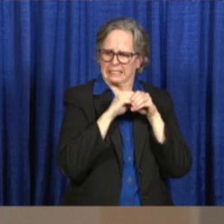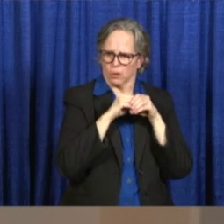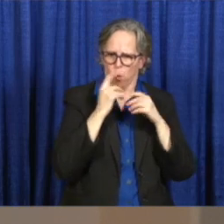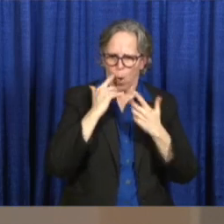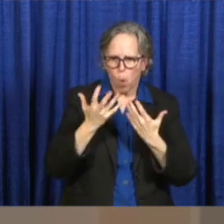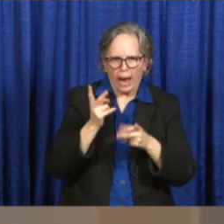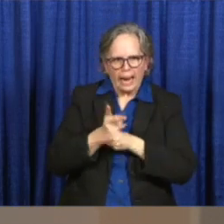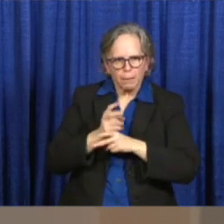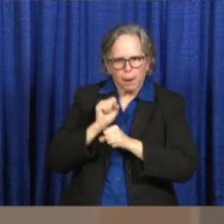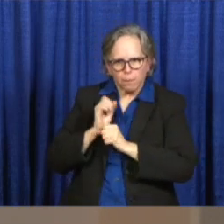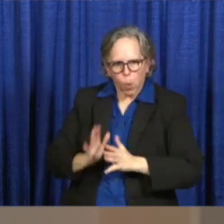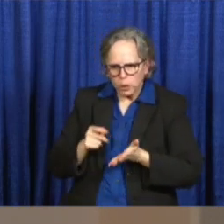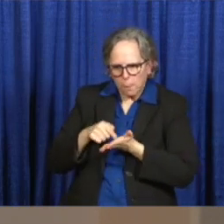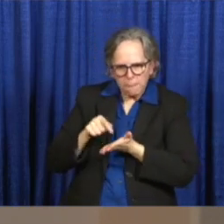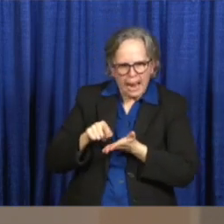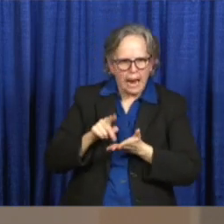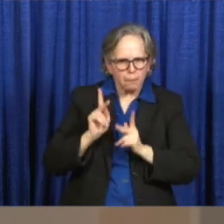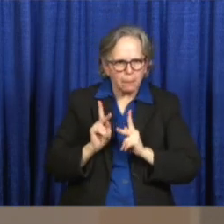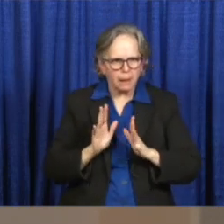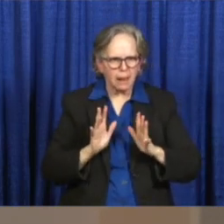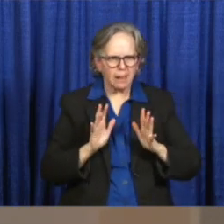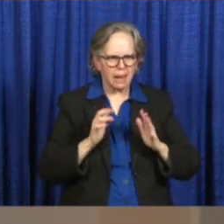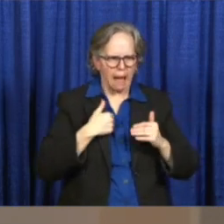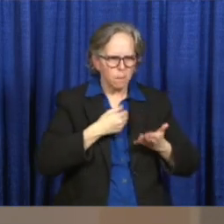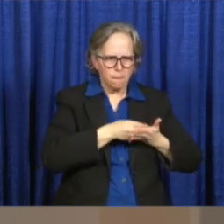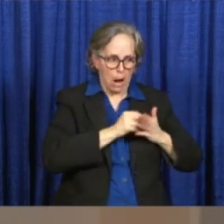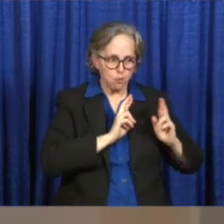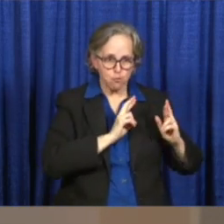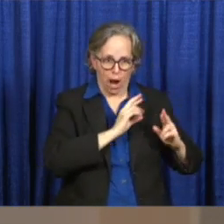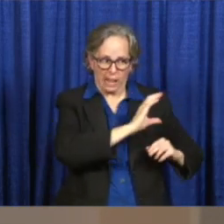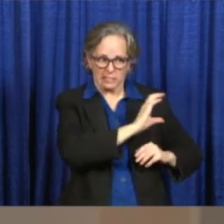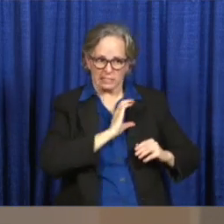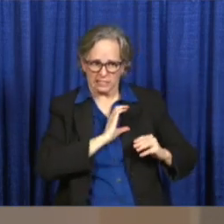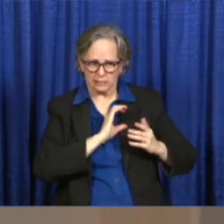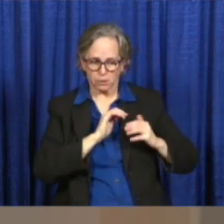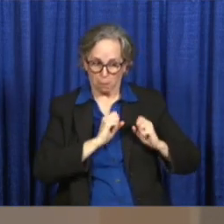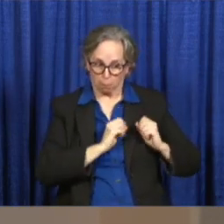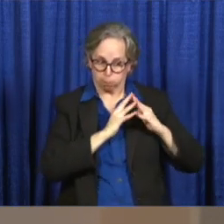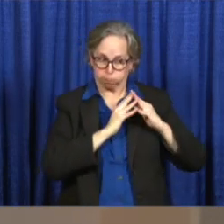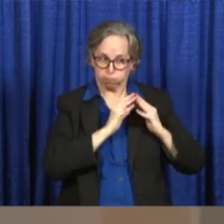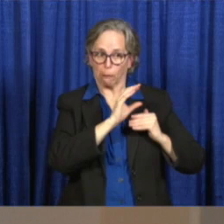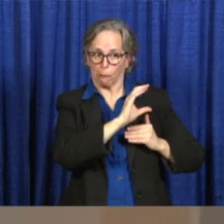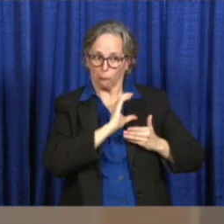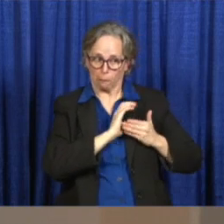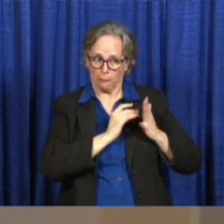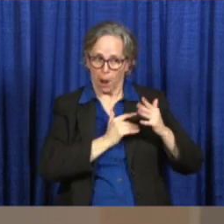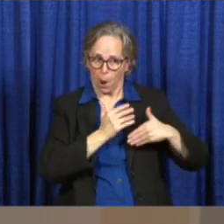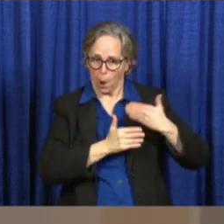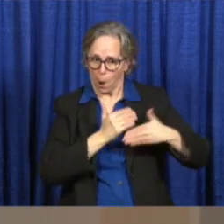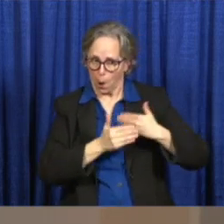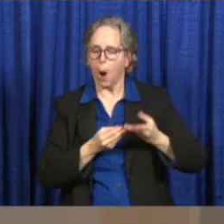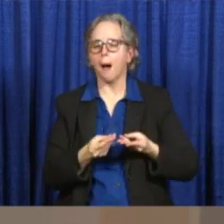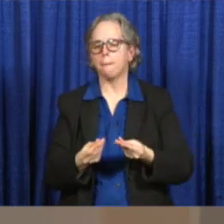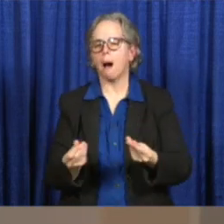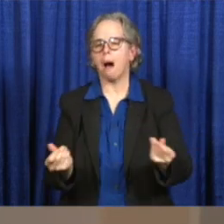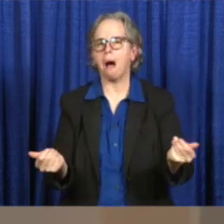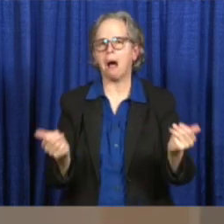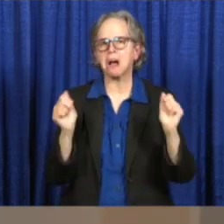to restart their business once we get through the period where we've hit this pause due to the